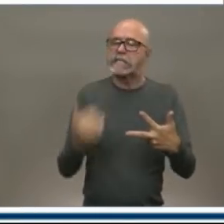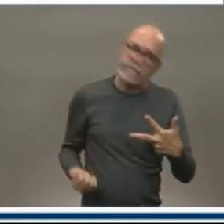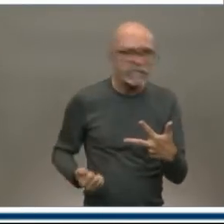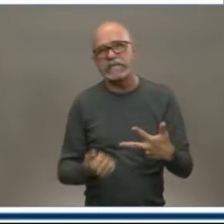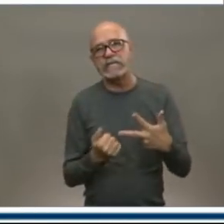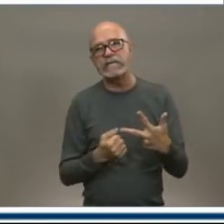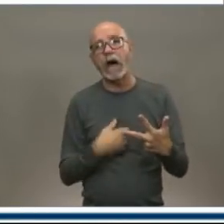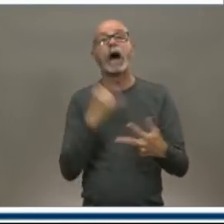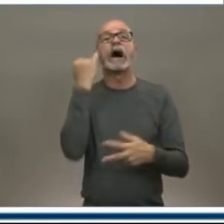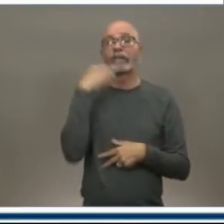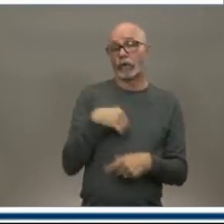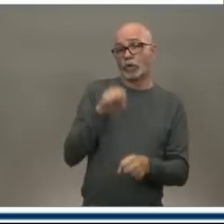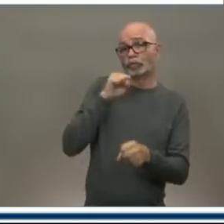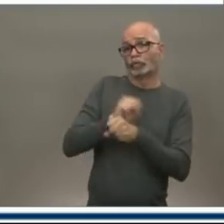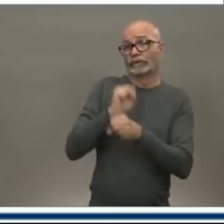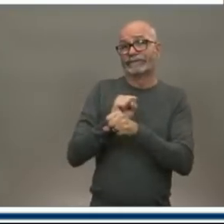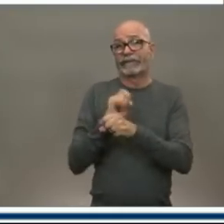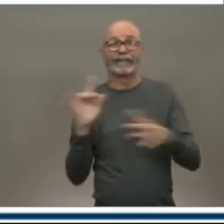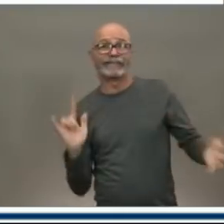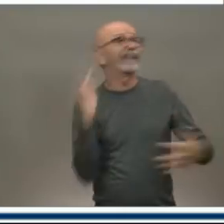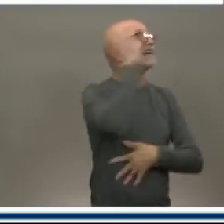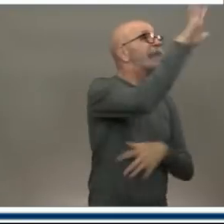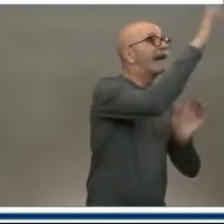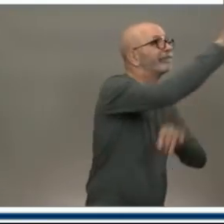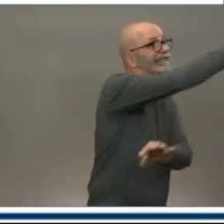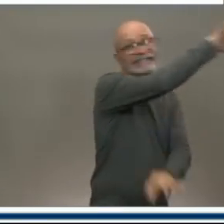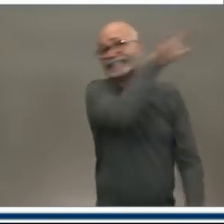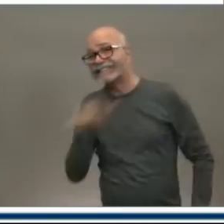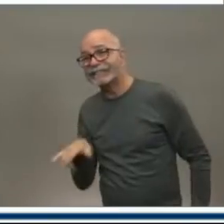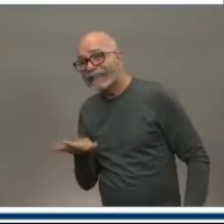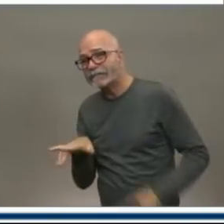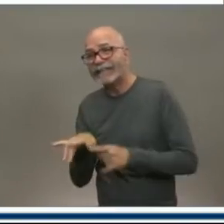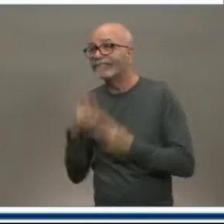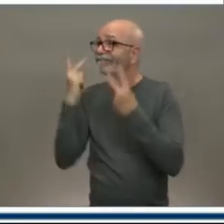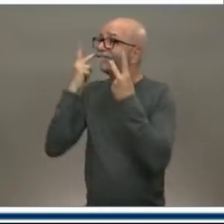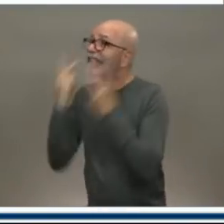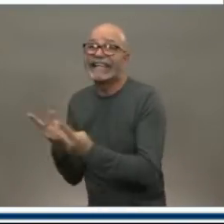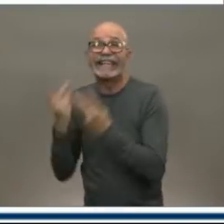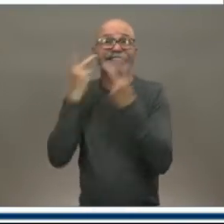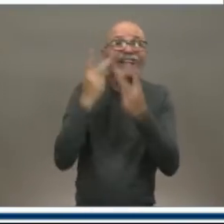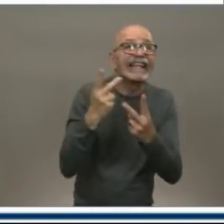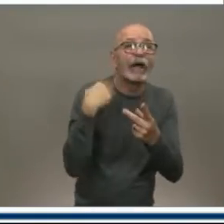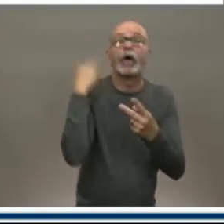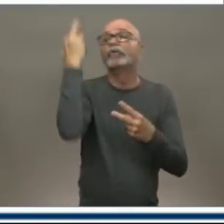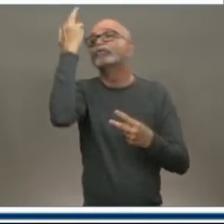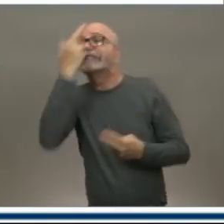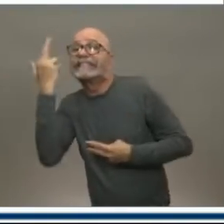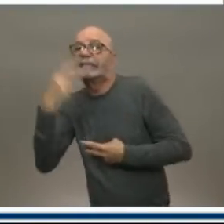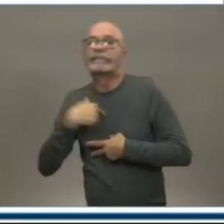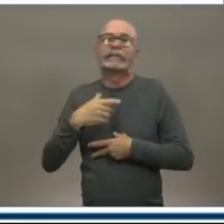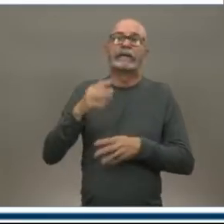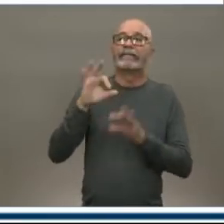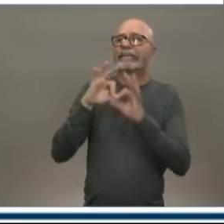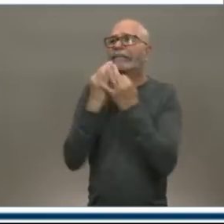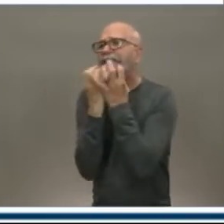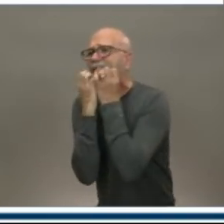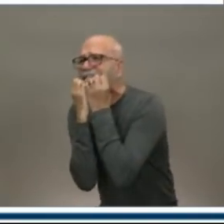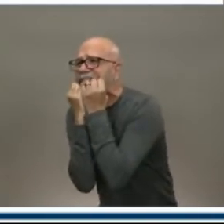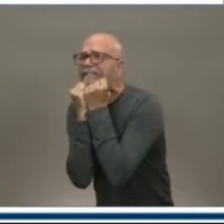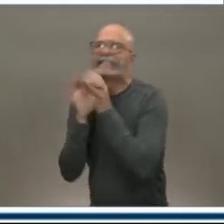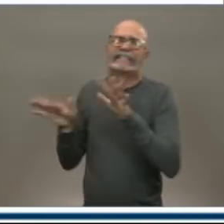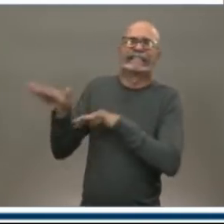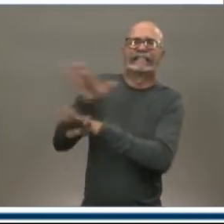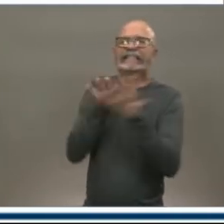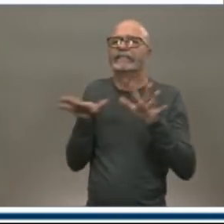rotational workers, people wanting to come in and visit loved ones for compassionate reasons. But we do know that